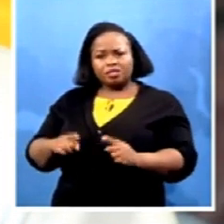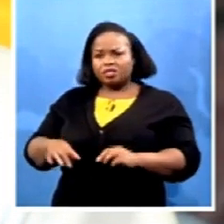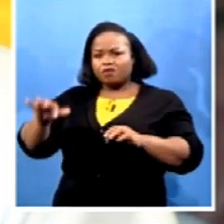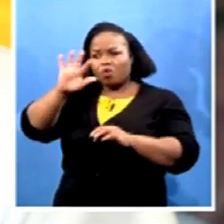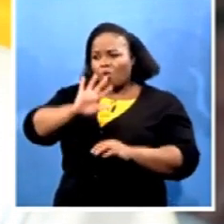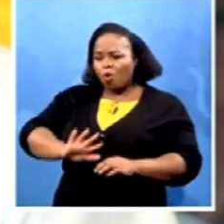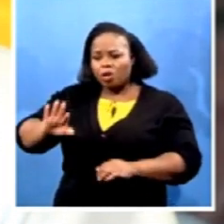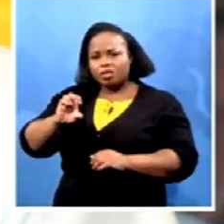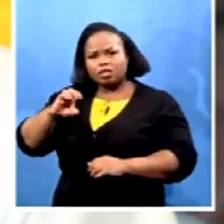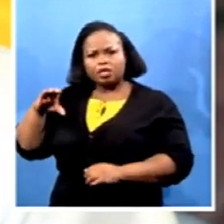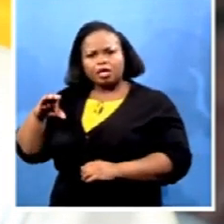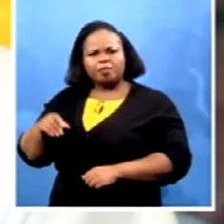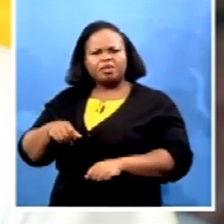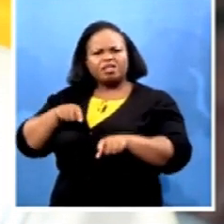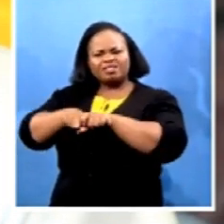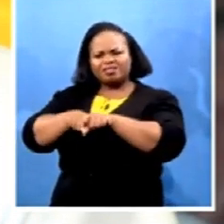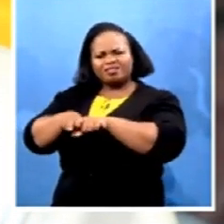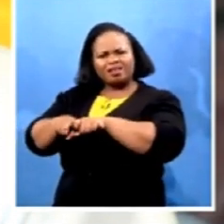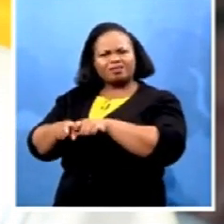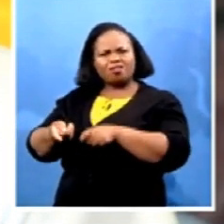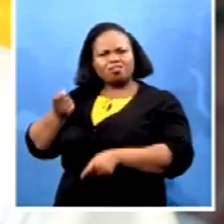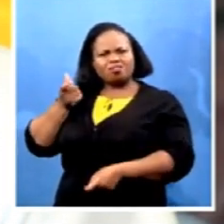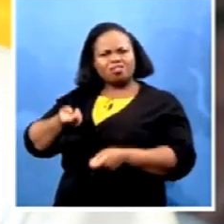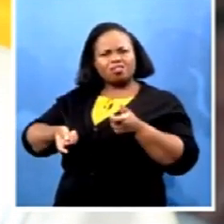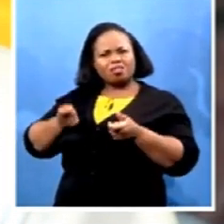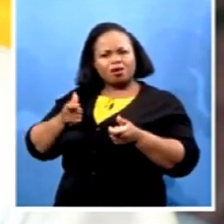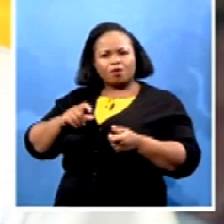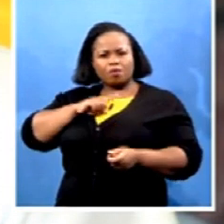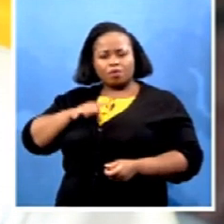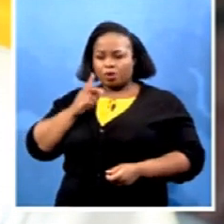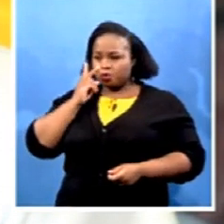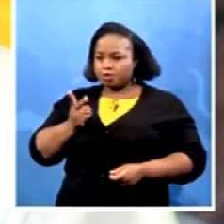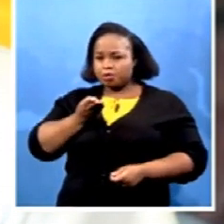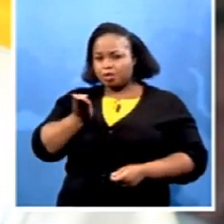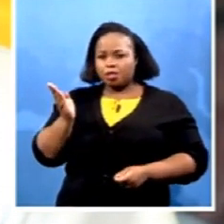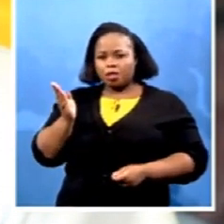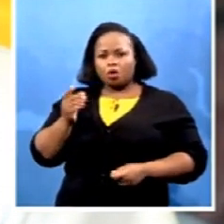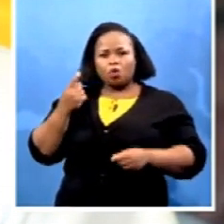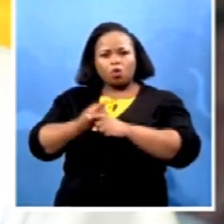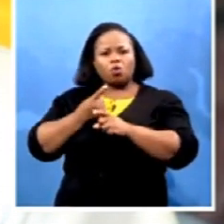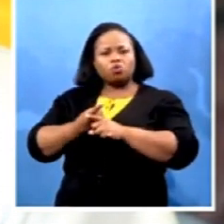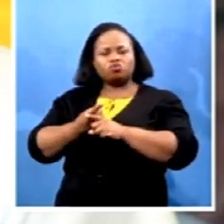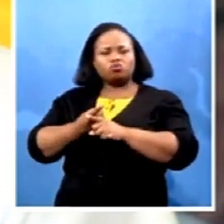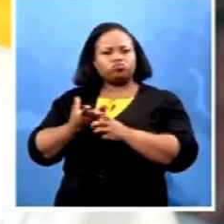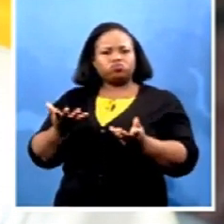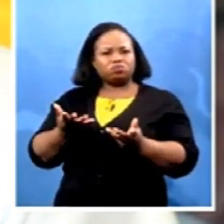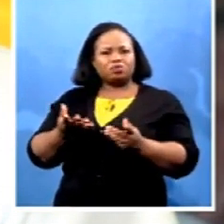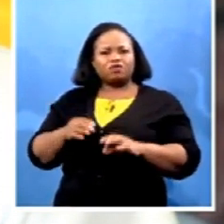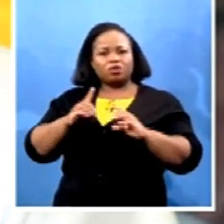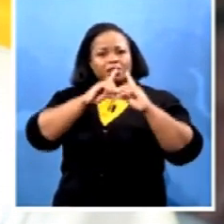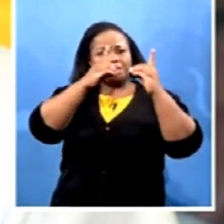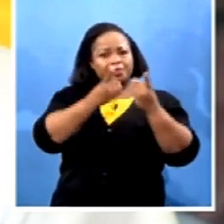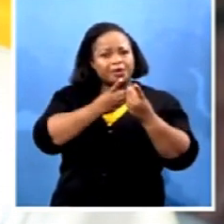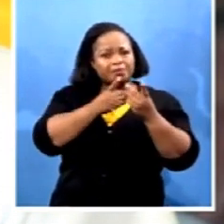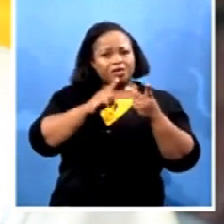You would swear by the manner in which there's been a lack of the interface between the department and the society.